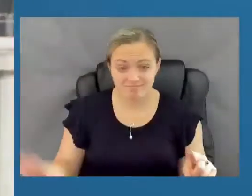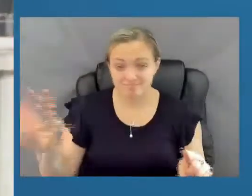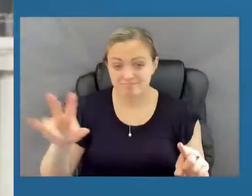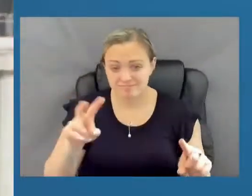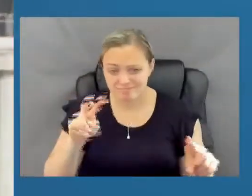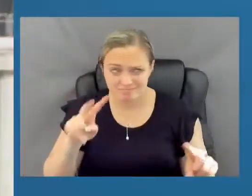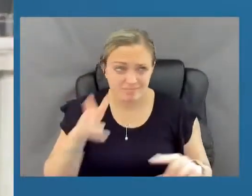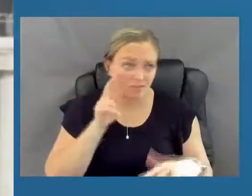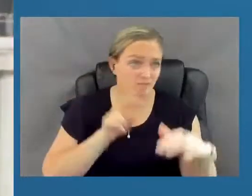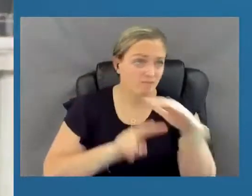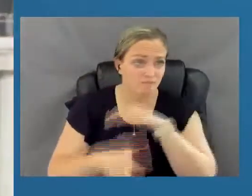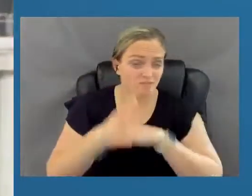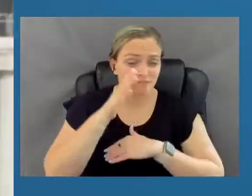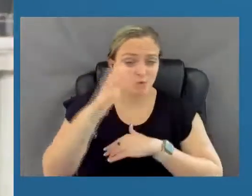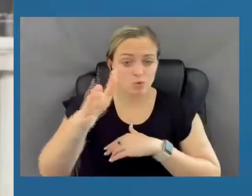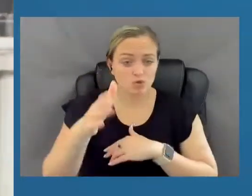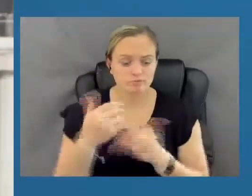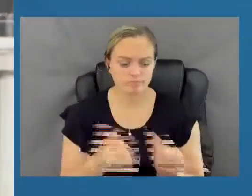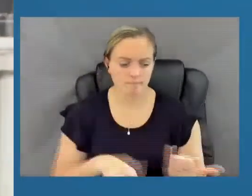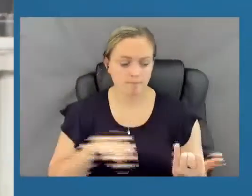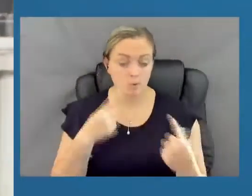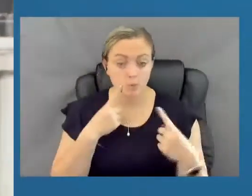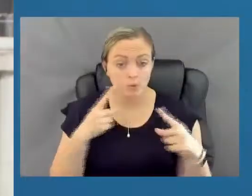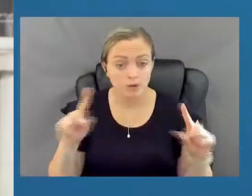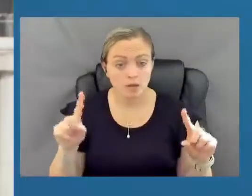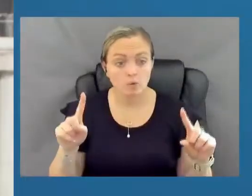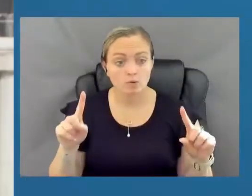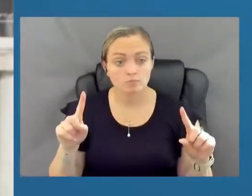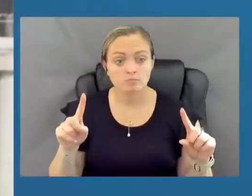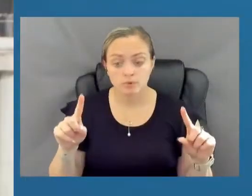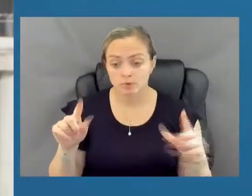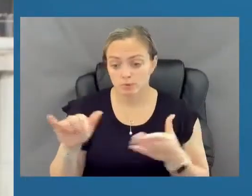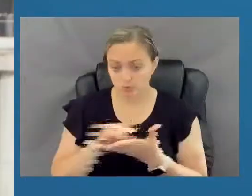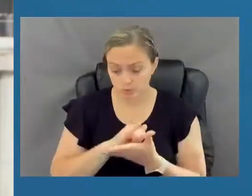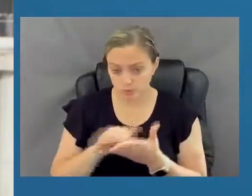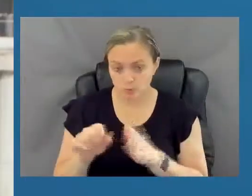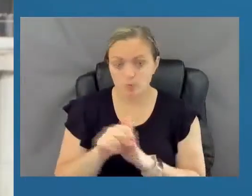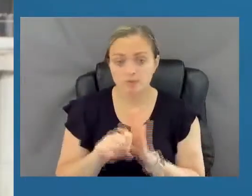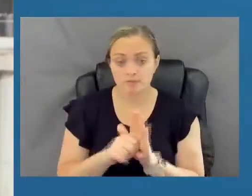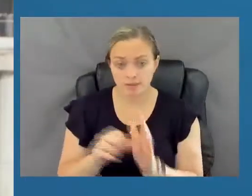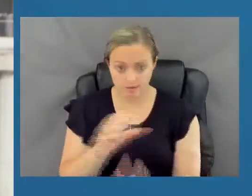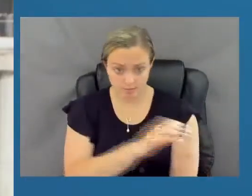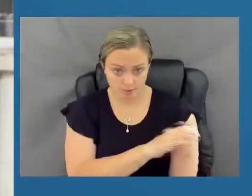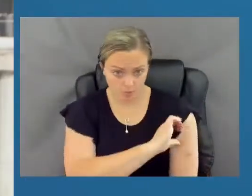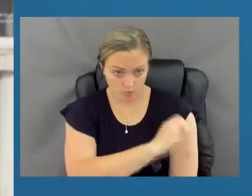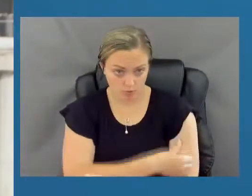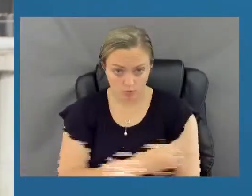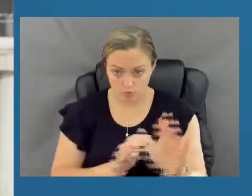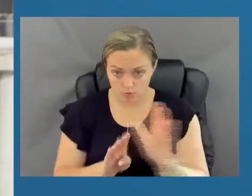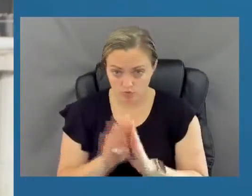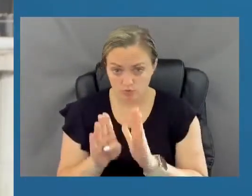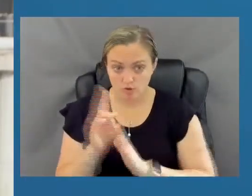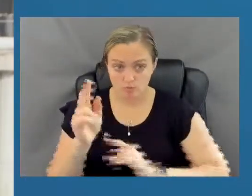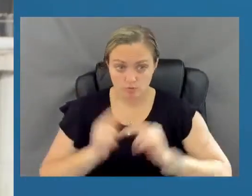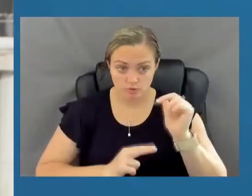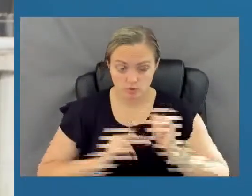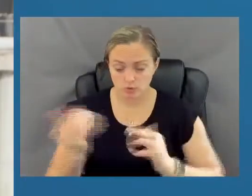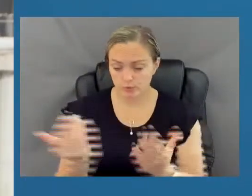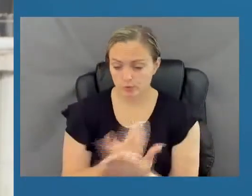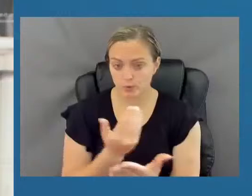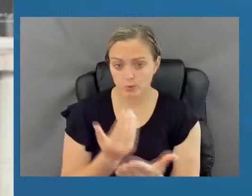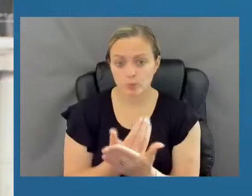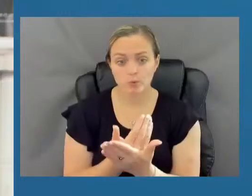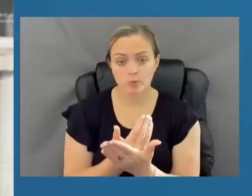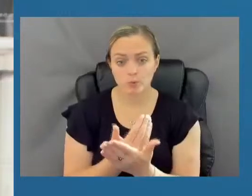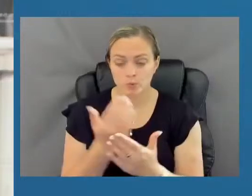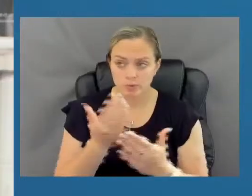future, I am proud to announce that I'm directing the New York State Power Authority to develop and construct a brand new